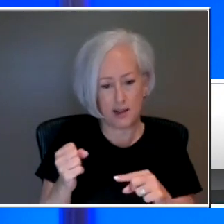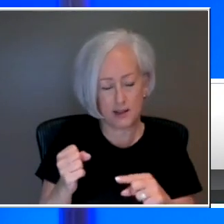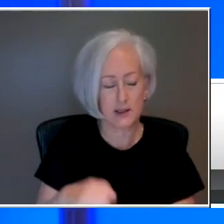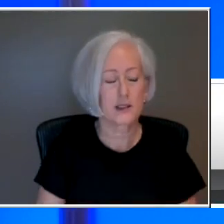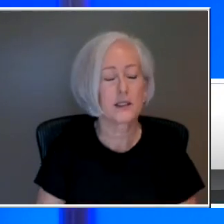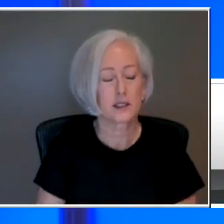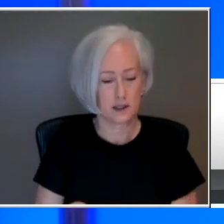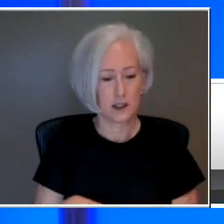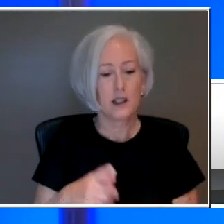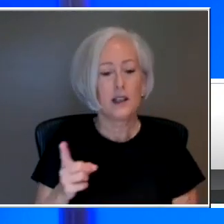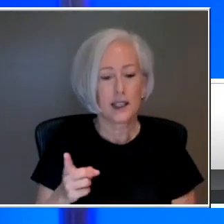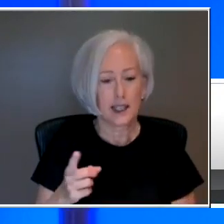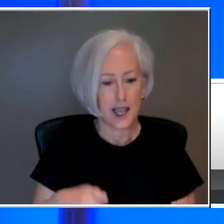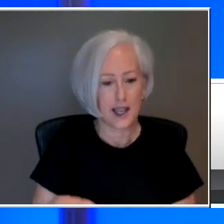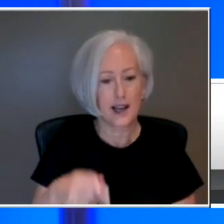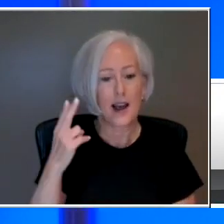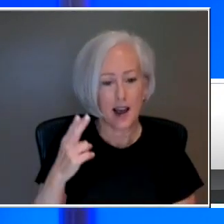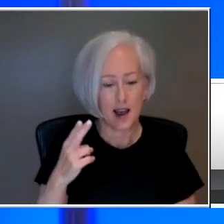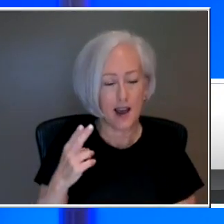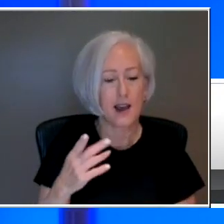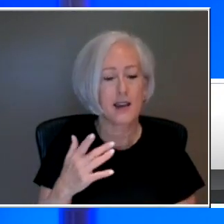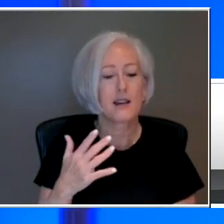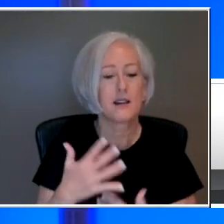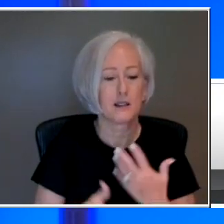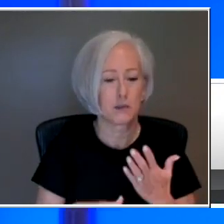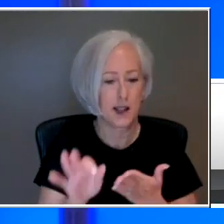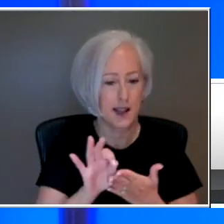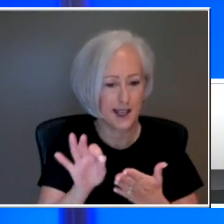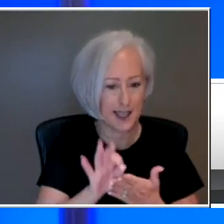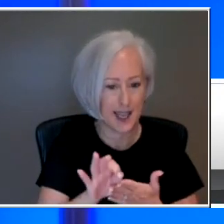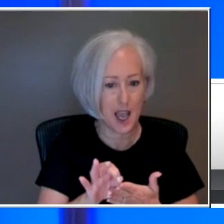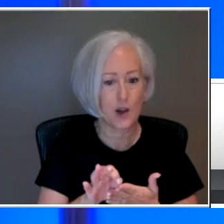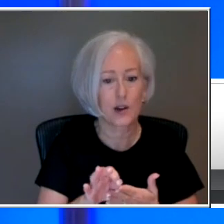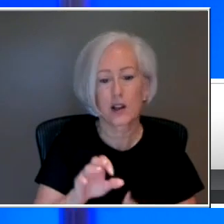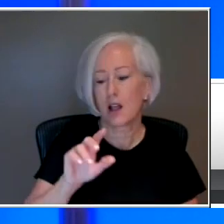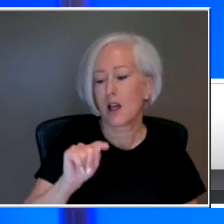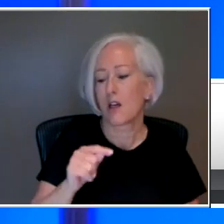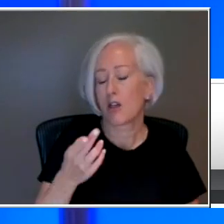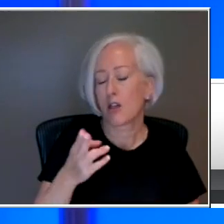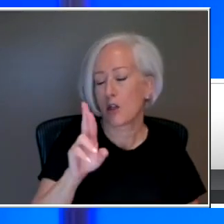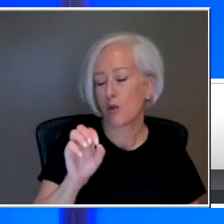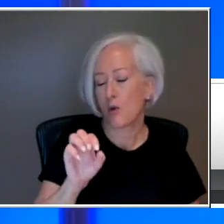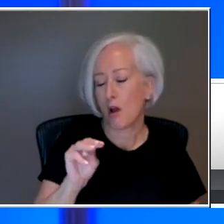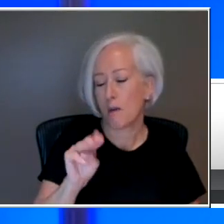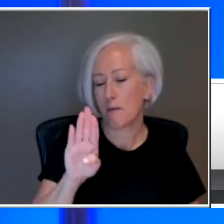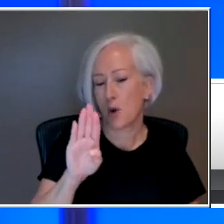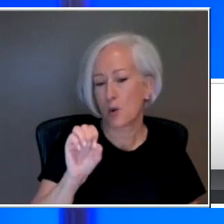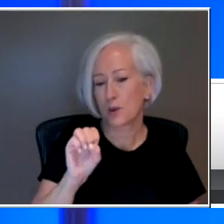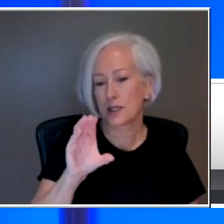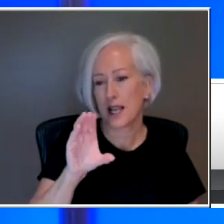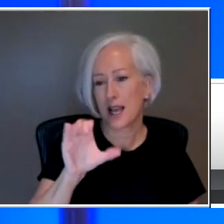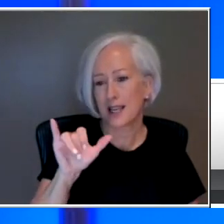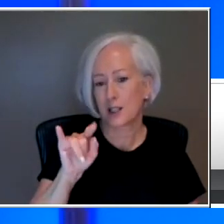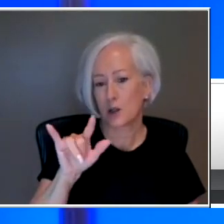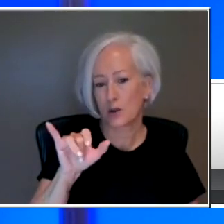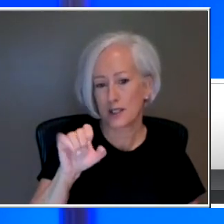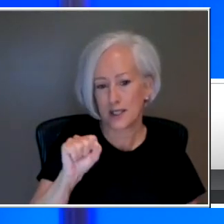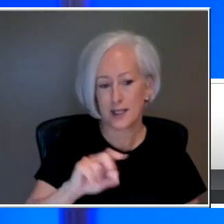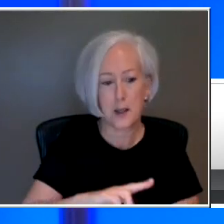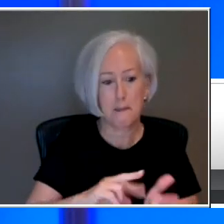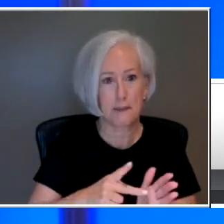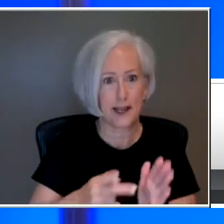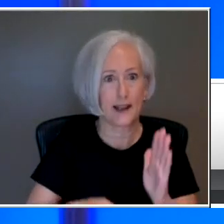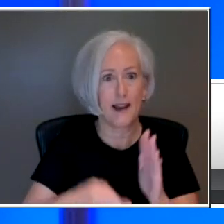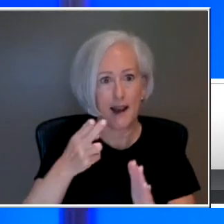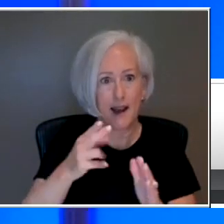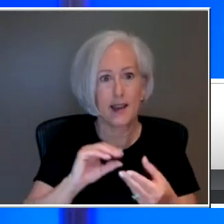platelet count, and she had a condition that's called thrombocytosis, which just means high platelet numbers. Platelets are